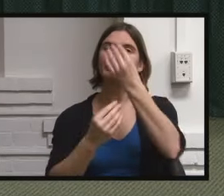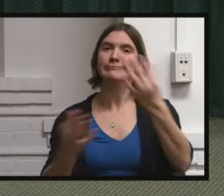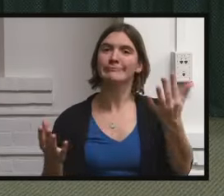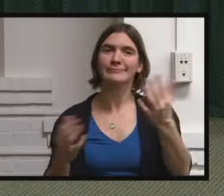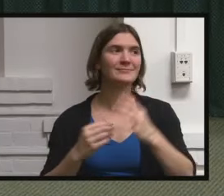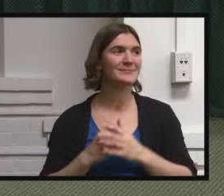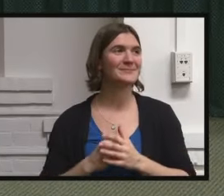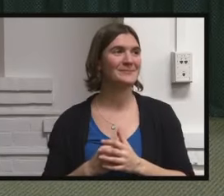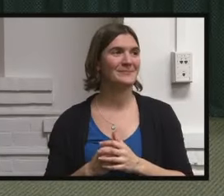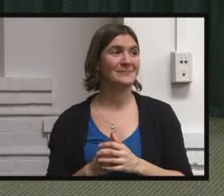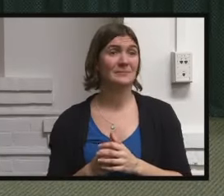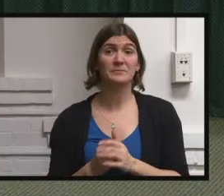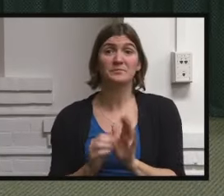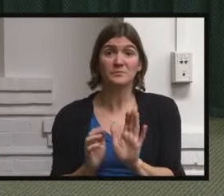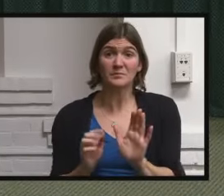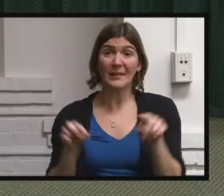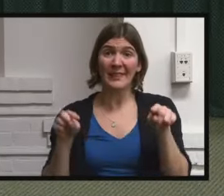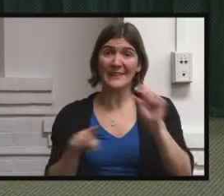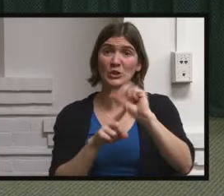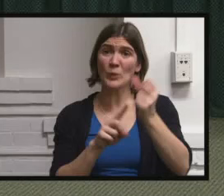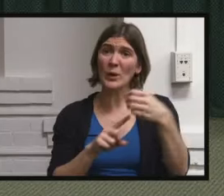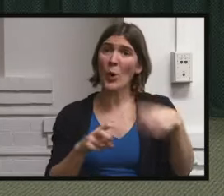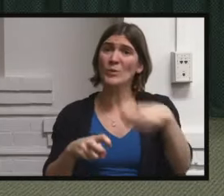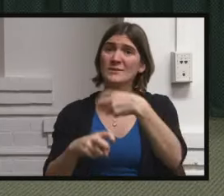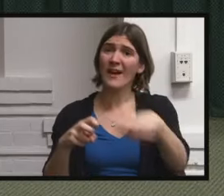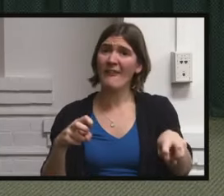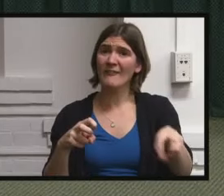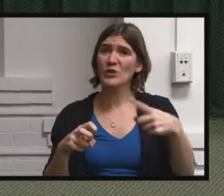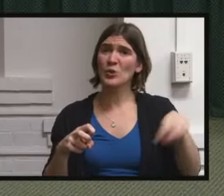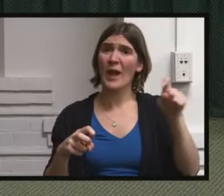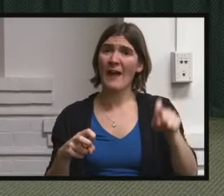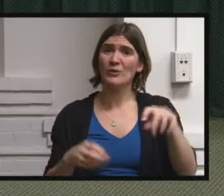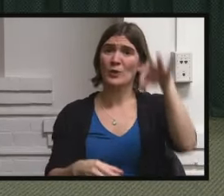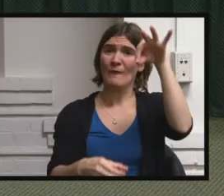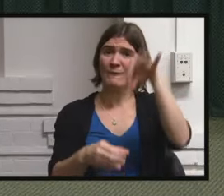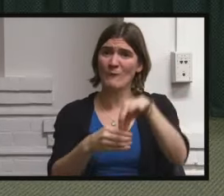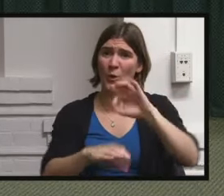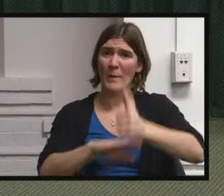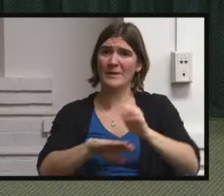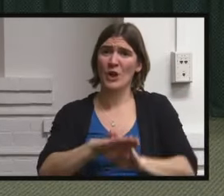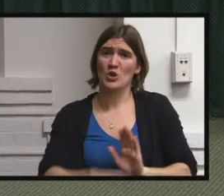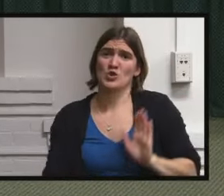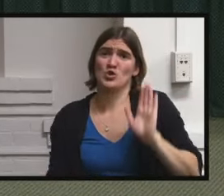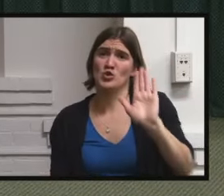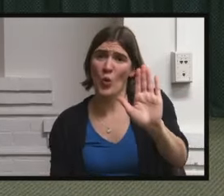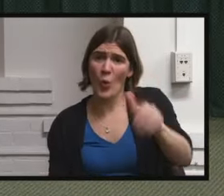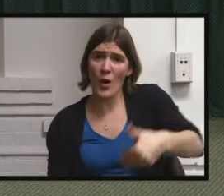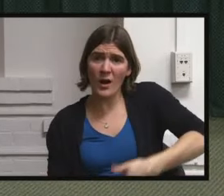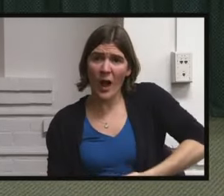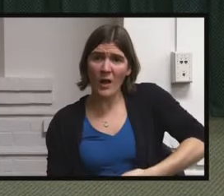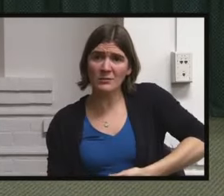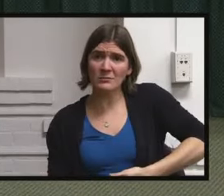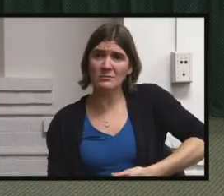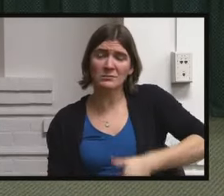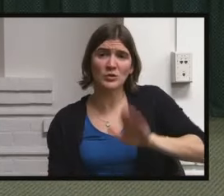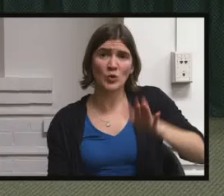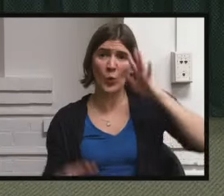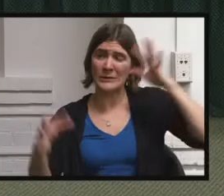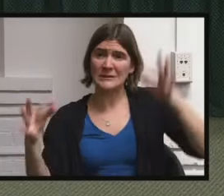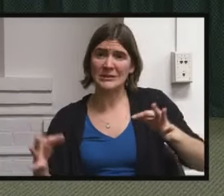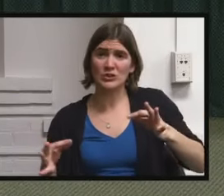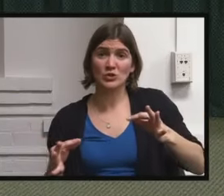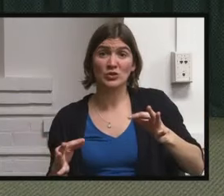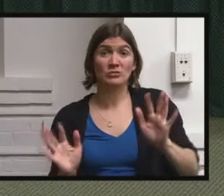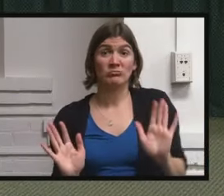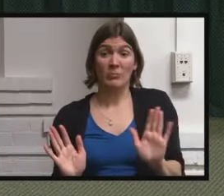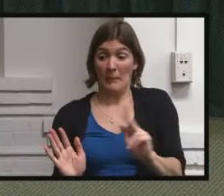that you really have to vote on your own conscience. It comes down to that,